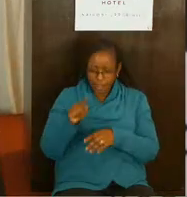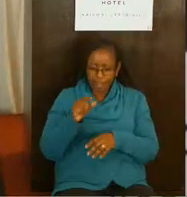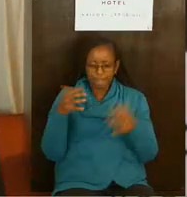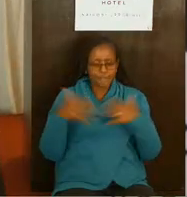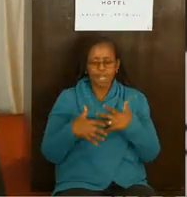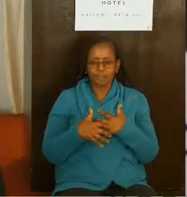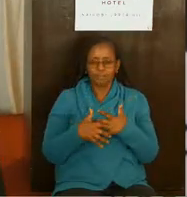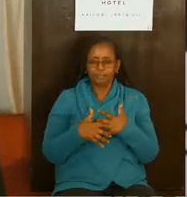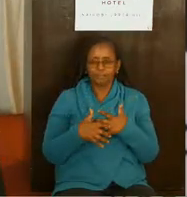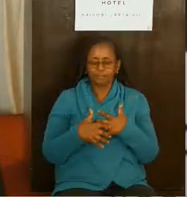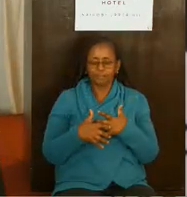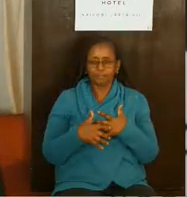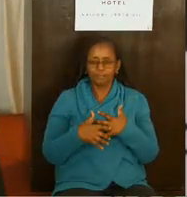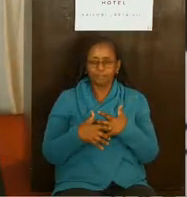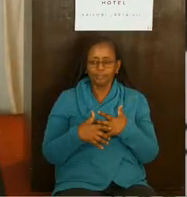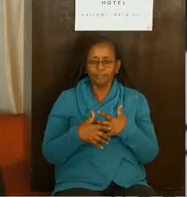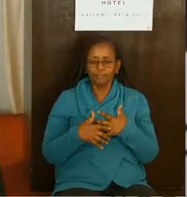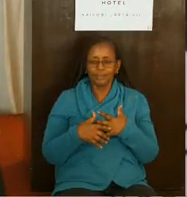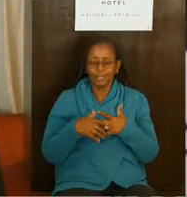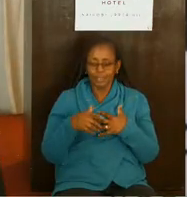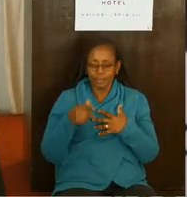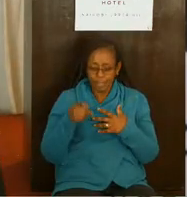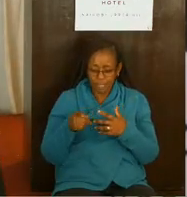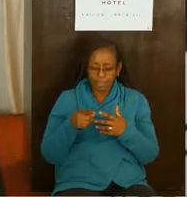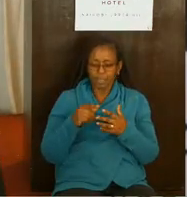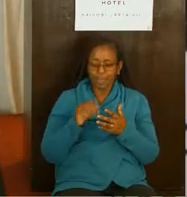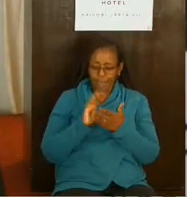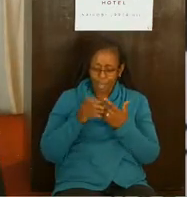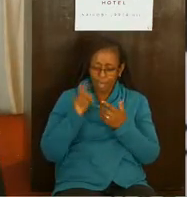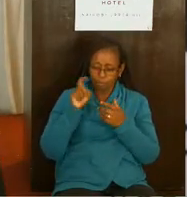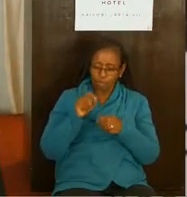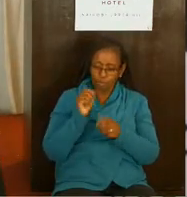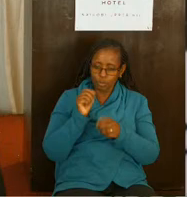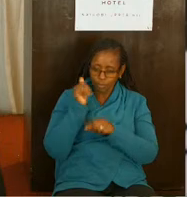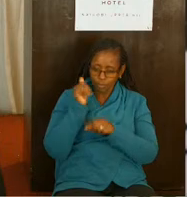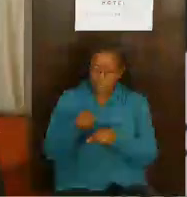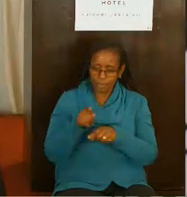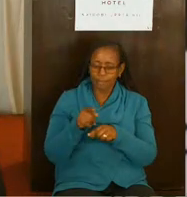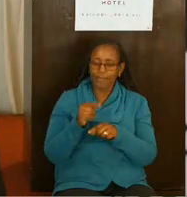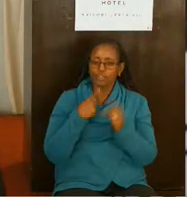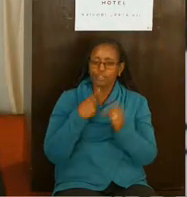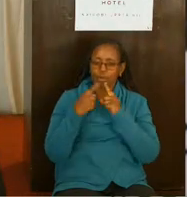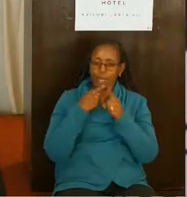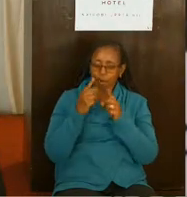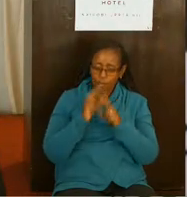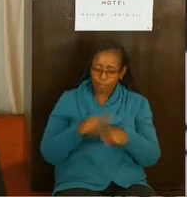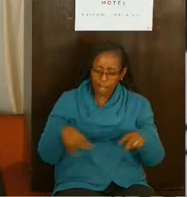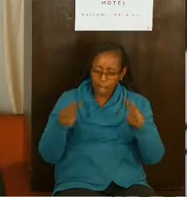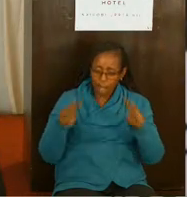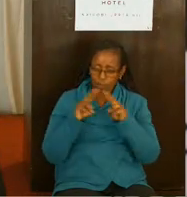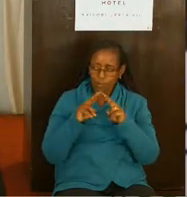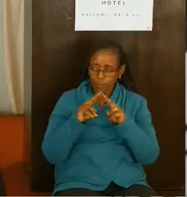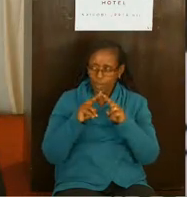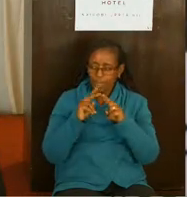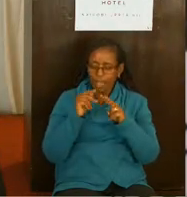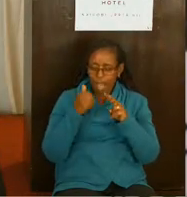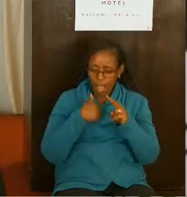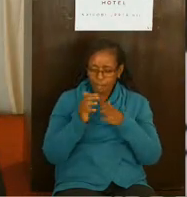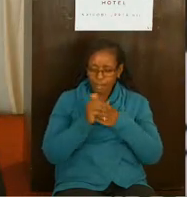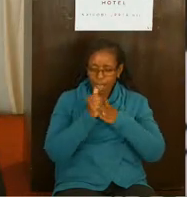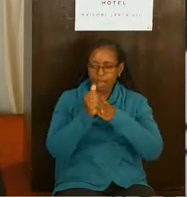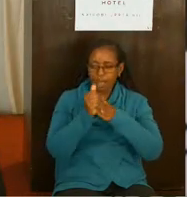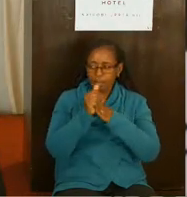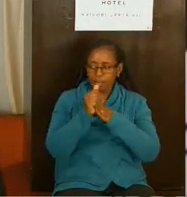that is the basic education curriculum framework and it talks about a values pillar it has guiding principles